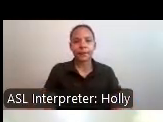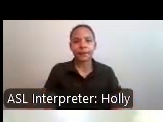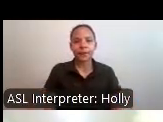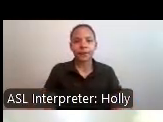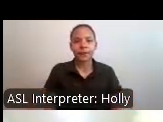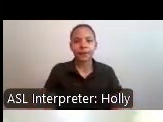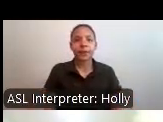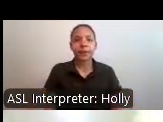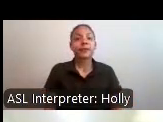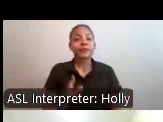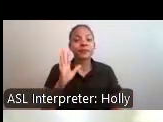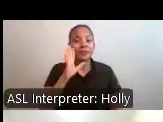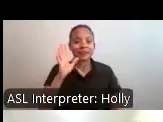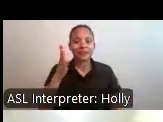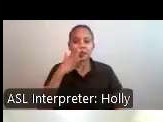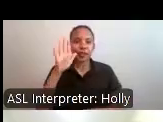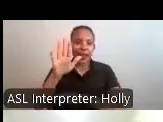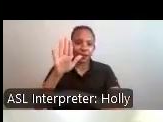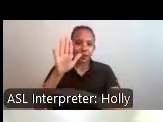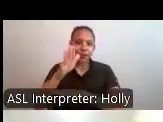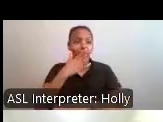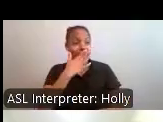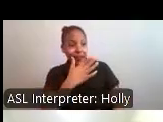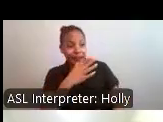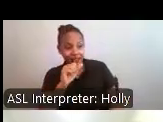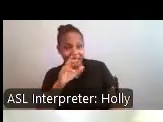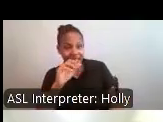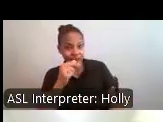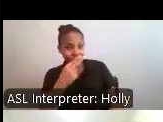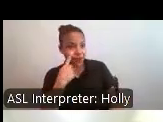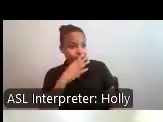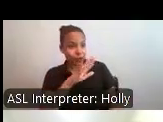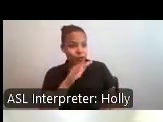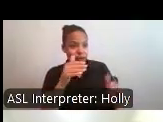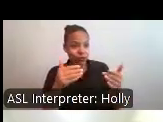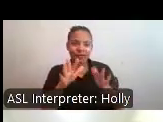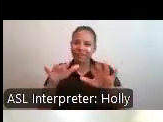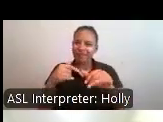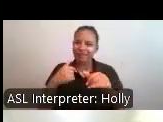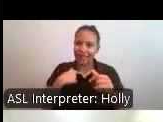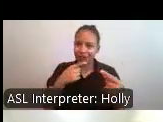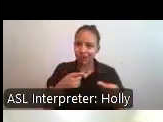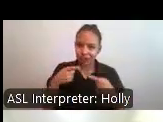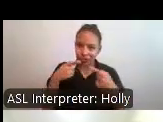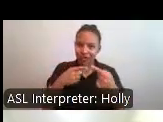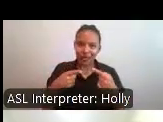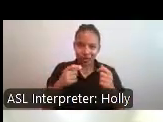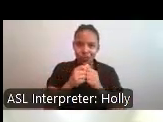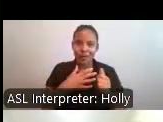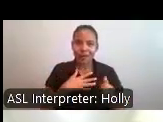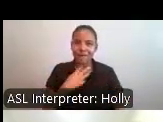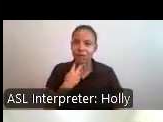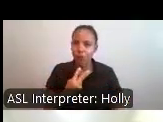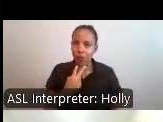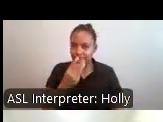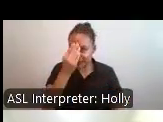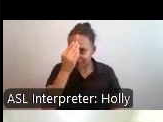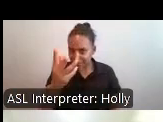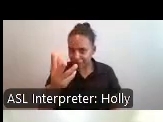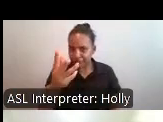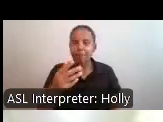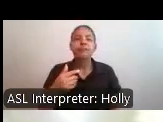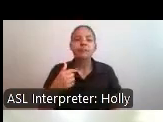Sorry about this. Good afternoon, everybody. Thank you, Sarah, for that introduction. I am struggling with my voice, so I will be in and out